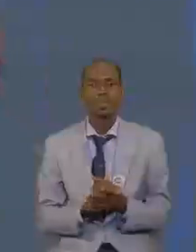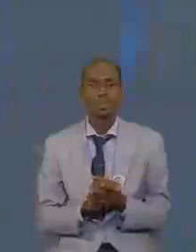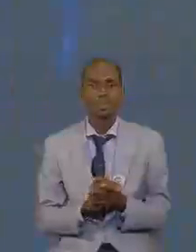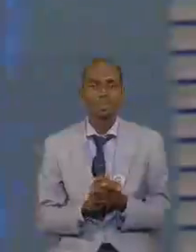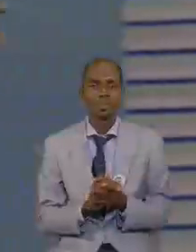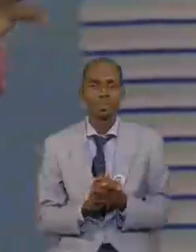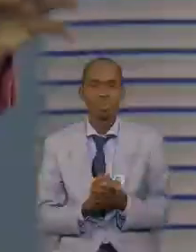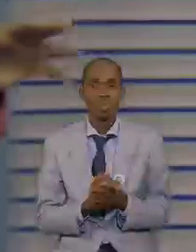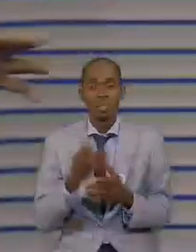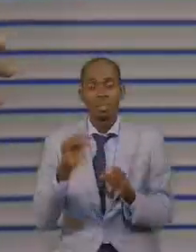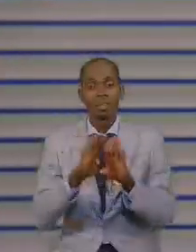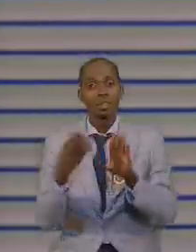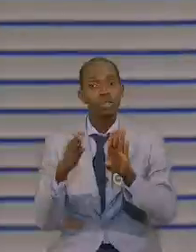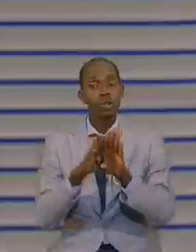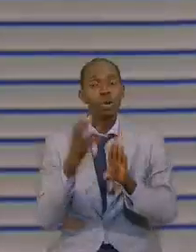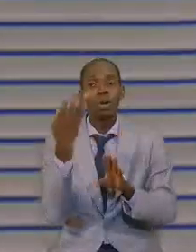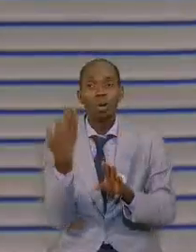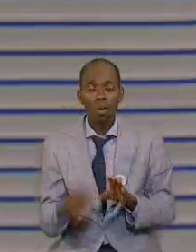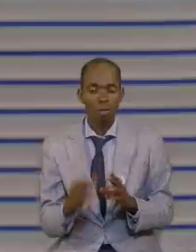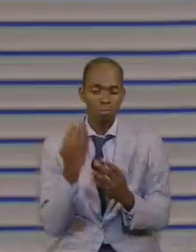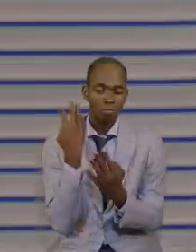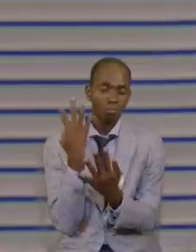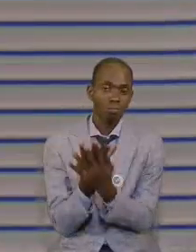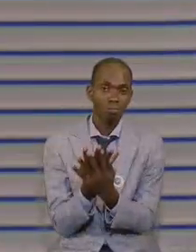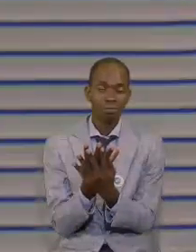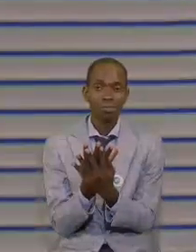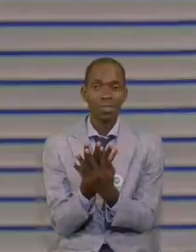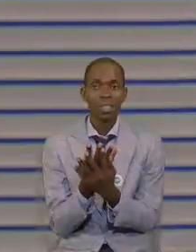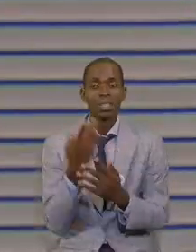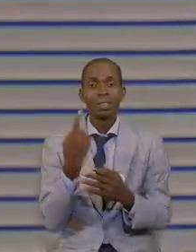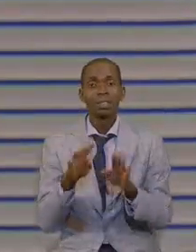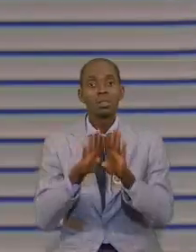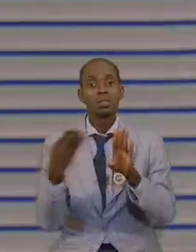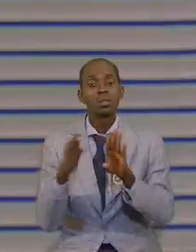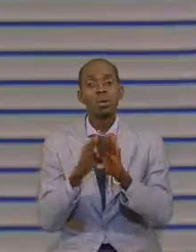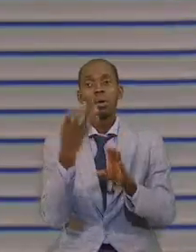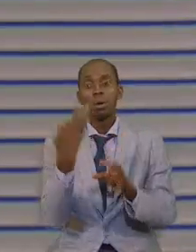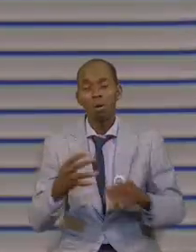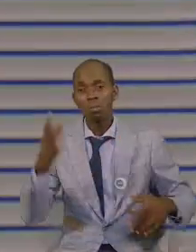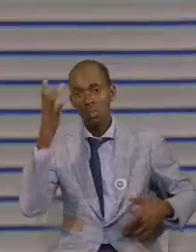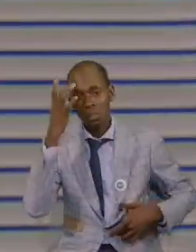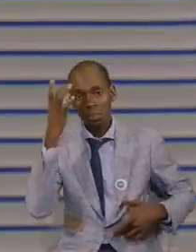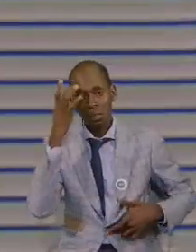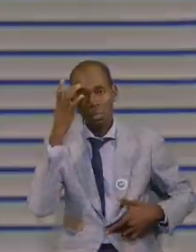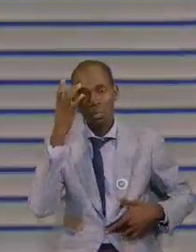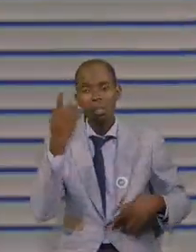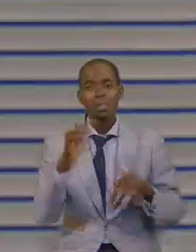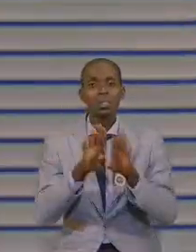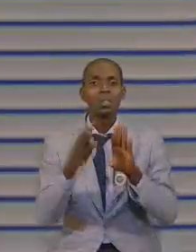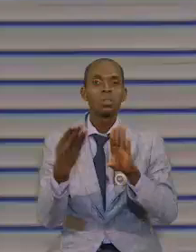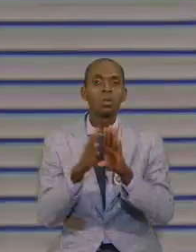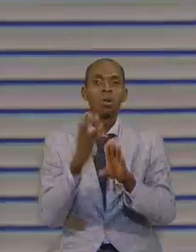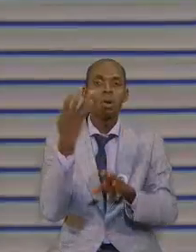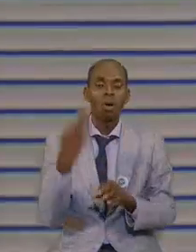The door of captivity, the door of disease, the door of